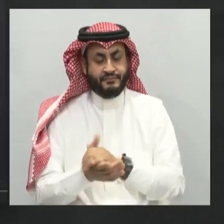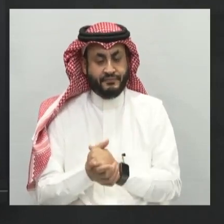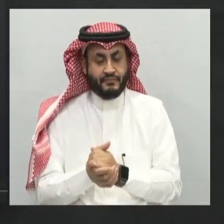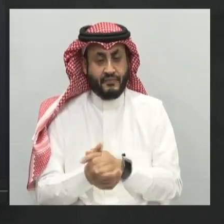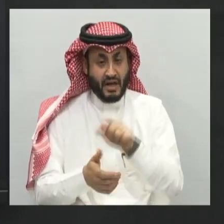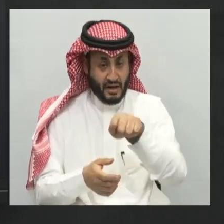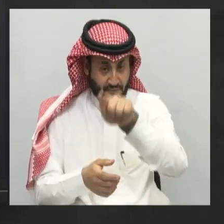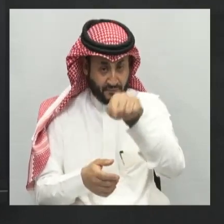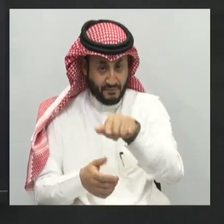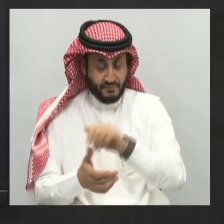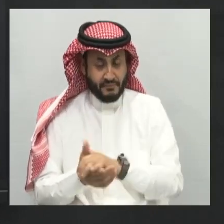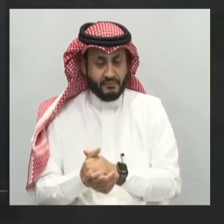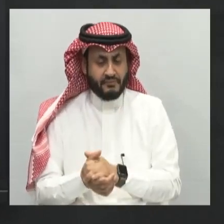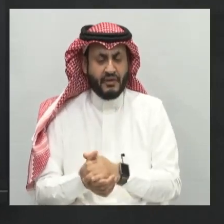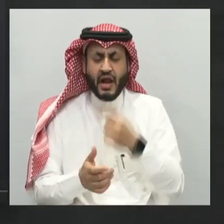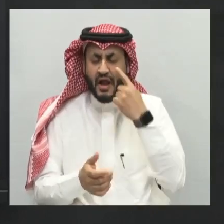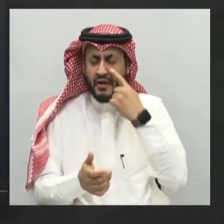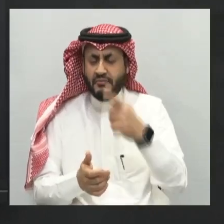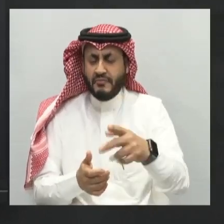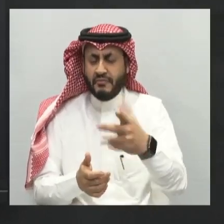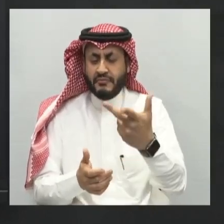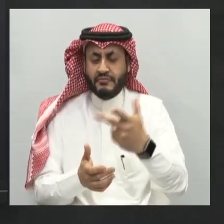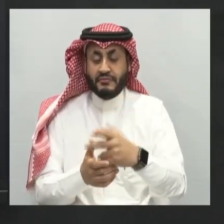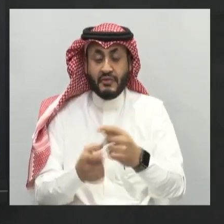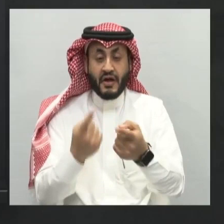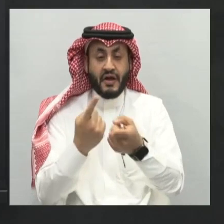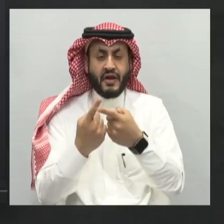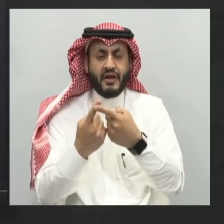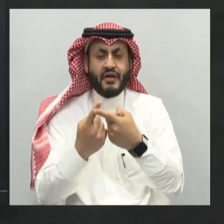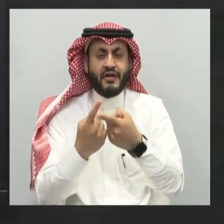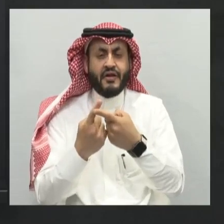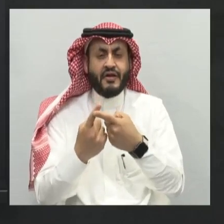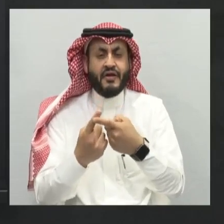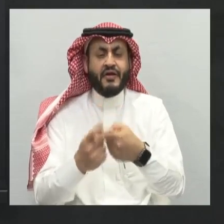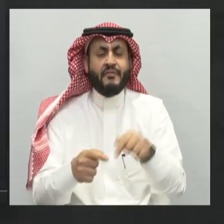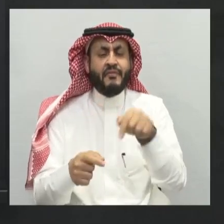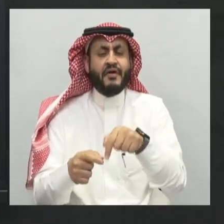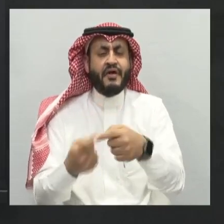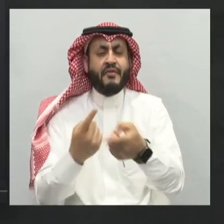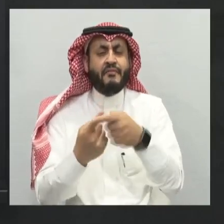have a question for you. What do you notice at the beginning of every single day of the week?